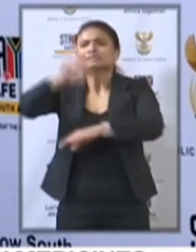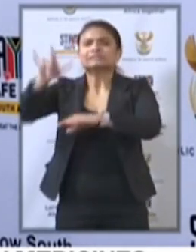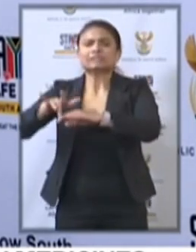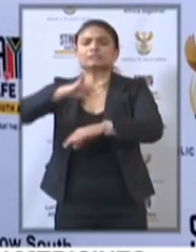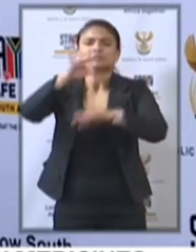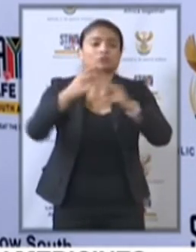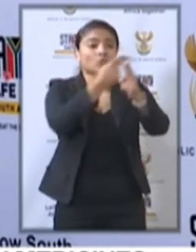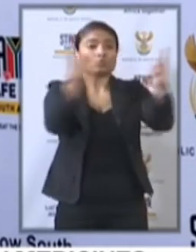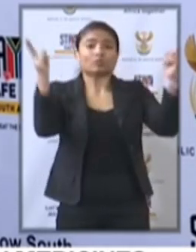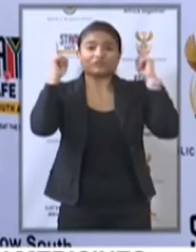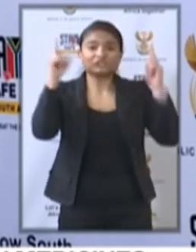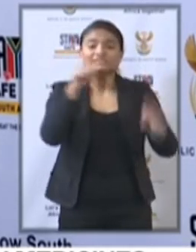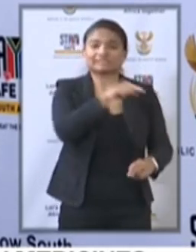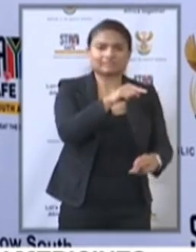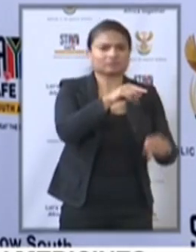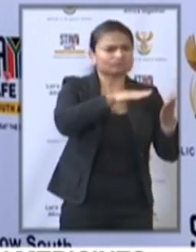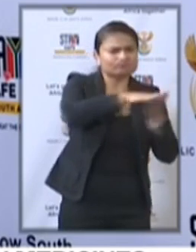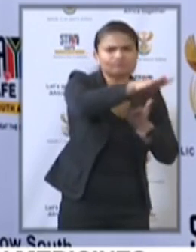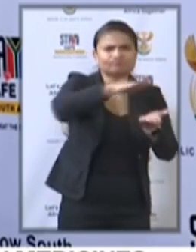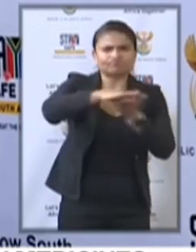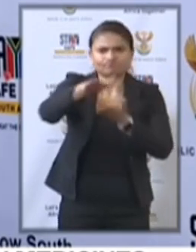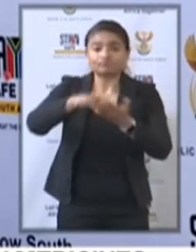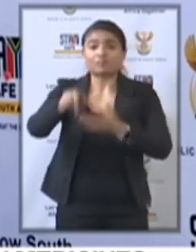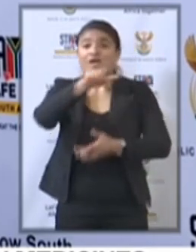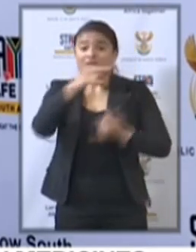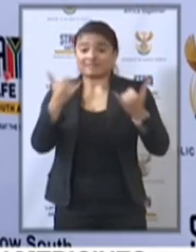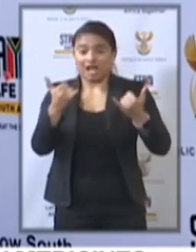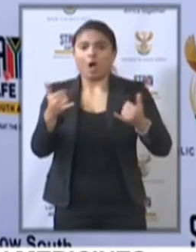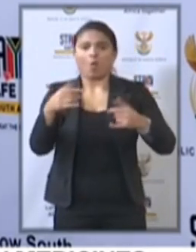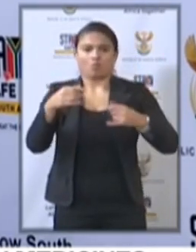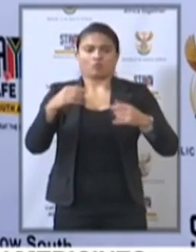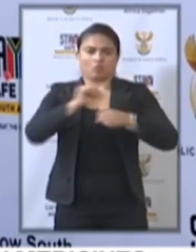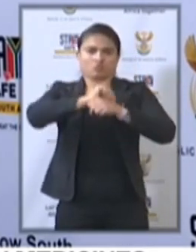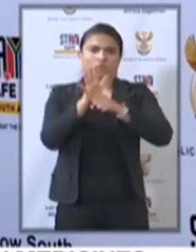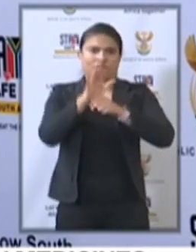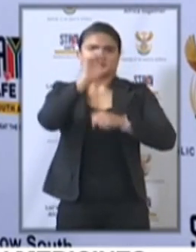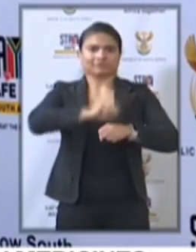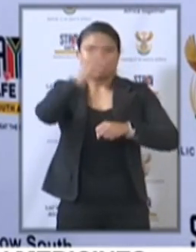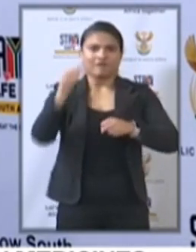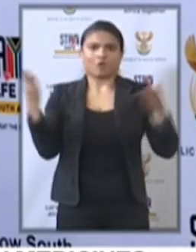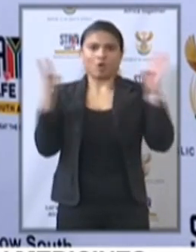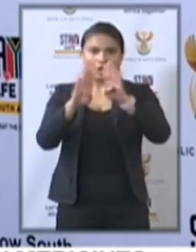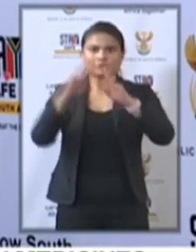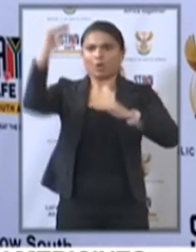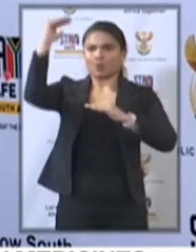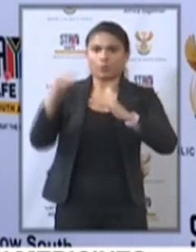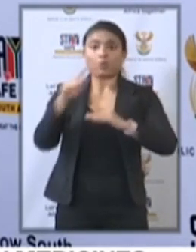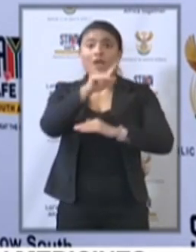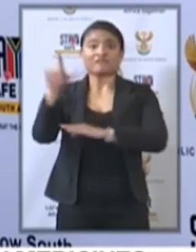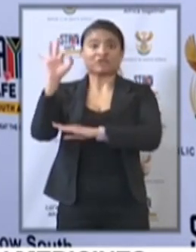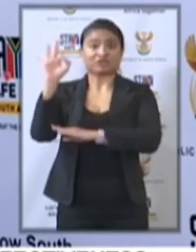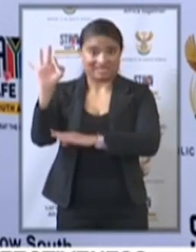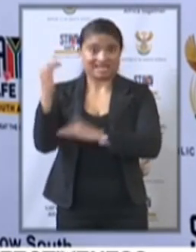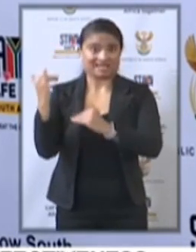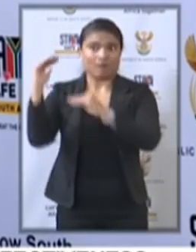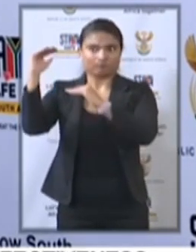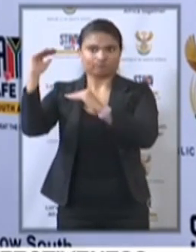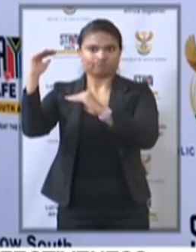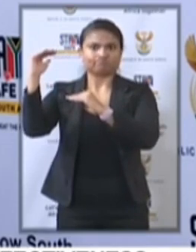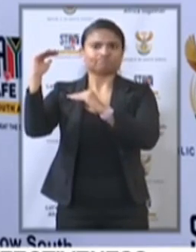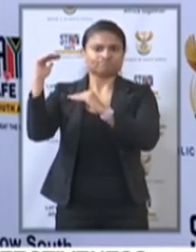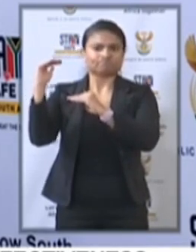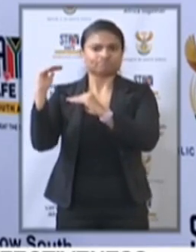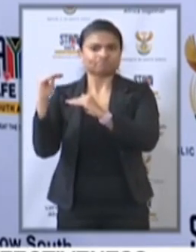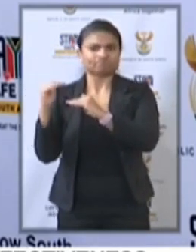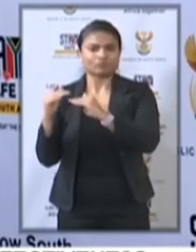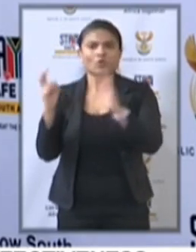say that under level 3, which we are at now, at level 3, we only allowed a maximum of 33% of